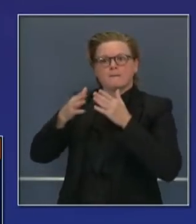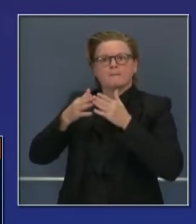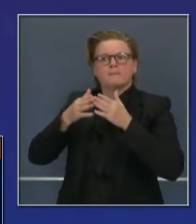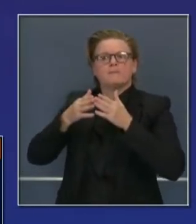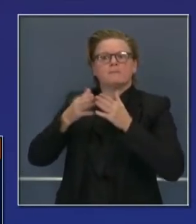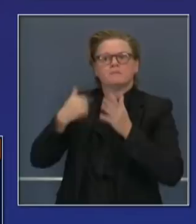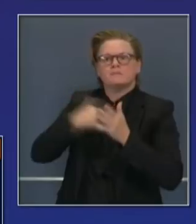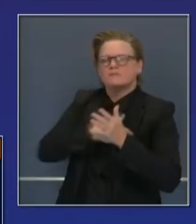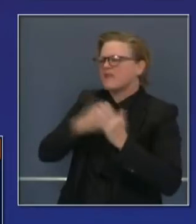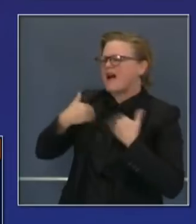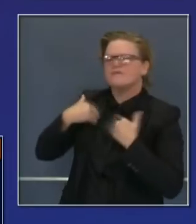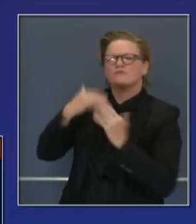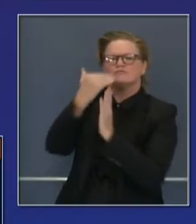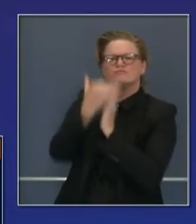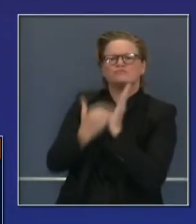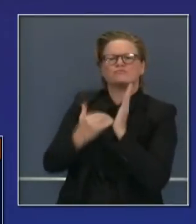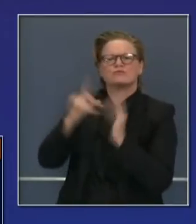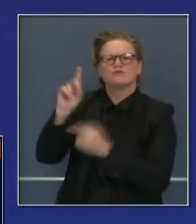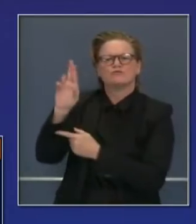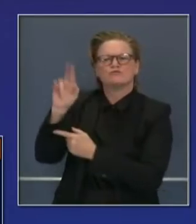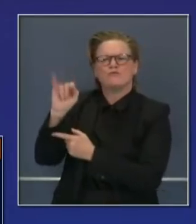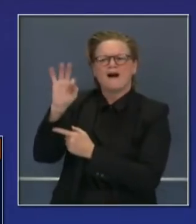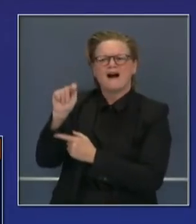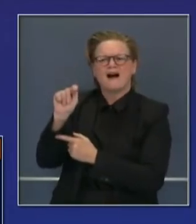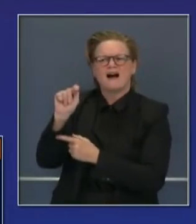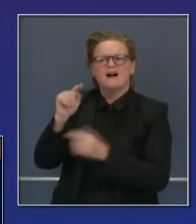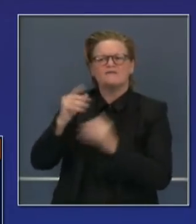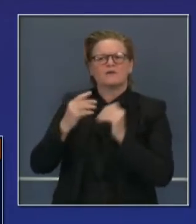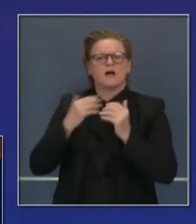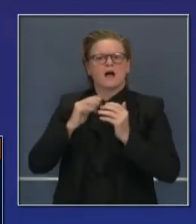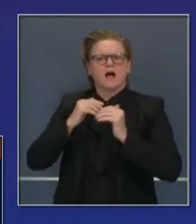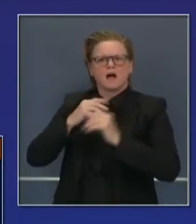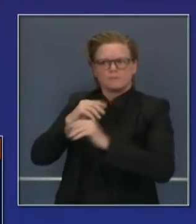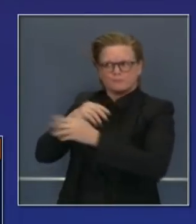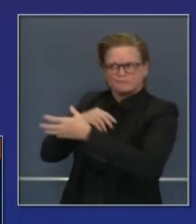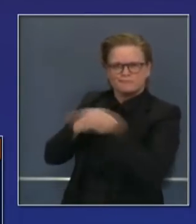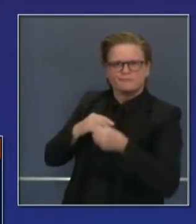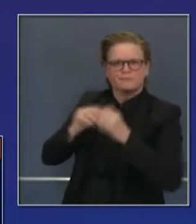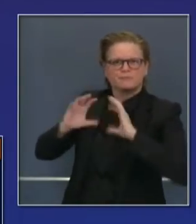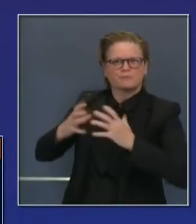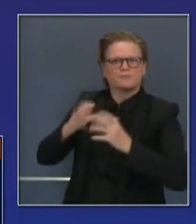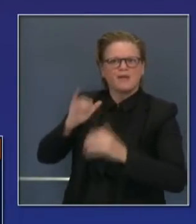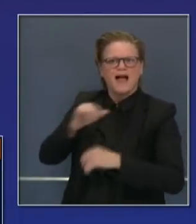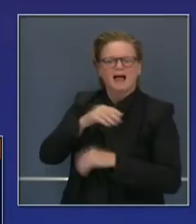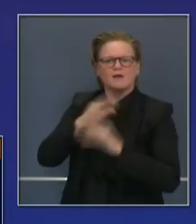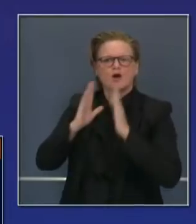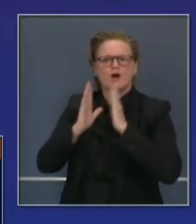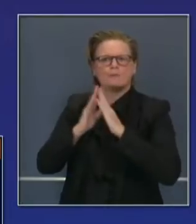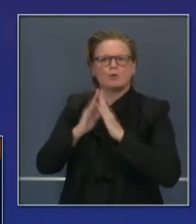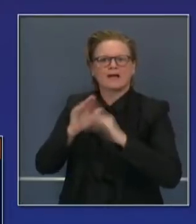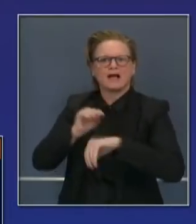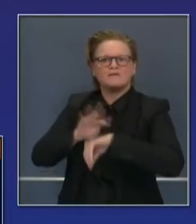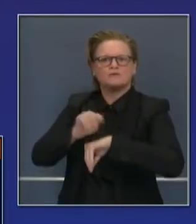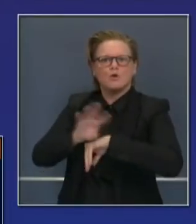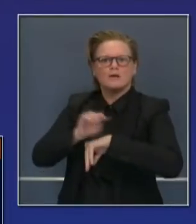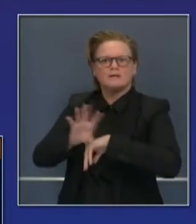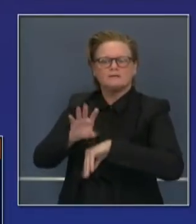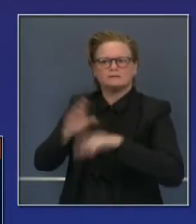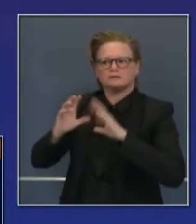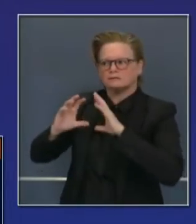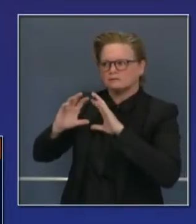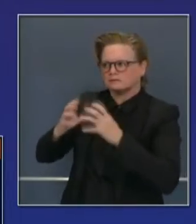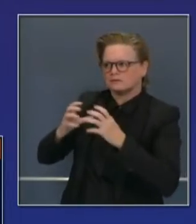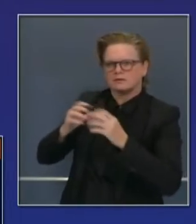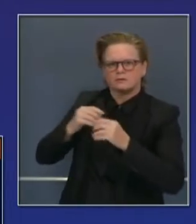our Community Advisory Committee to really talk about the nuances, the subcategories, the